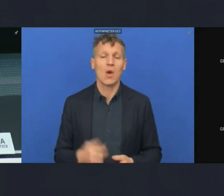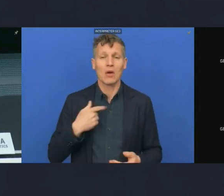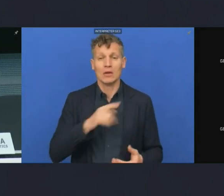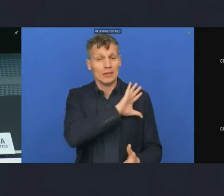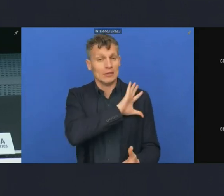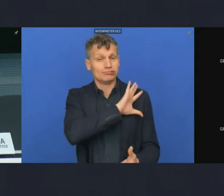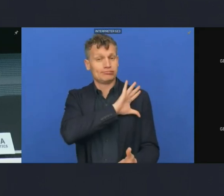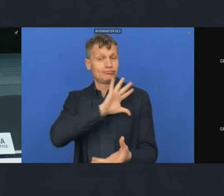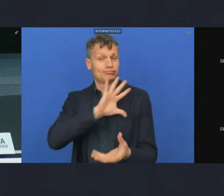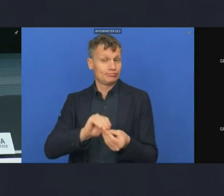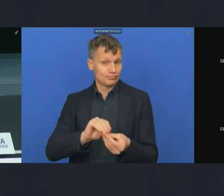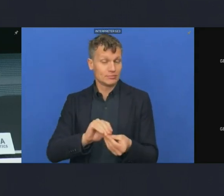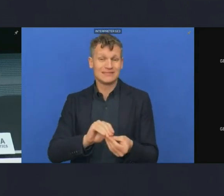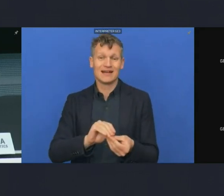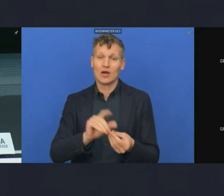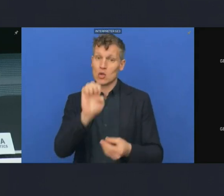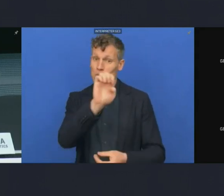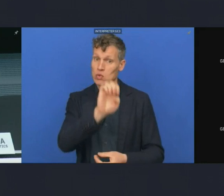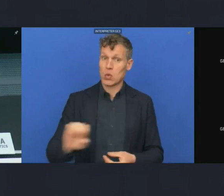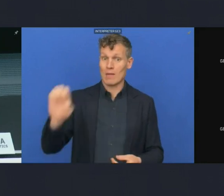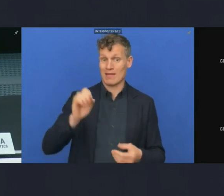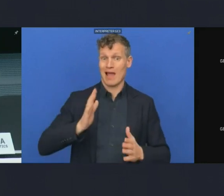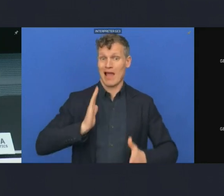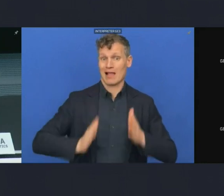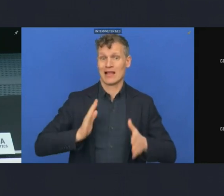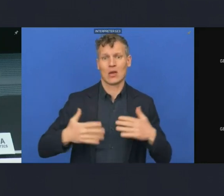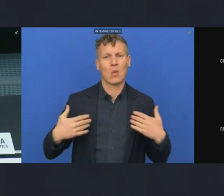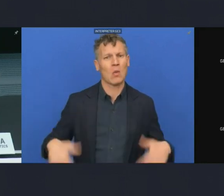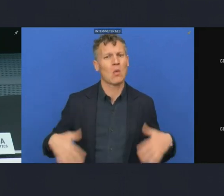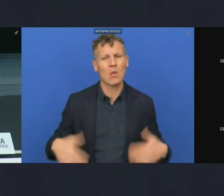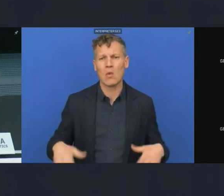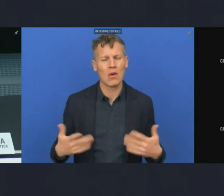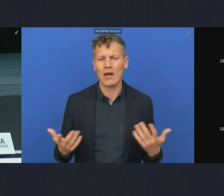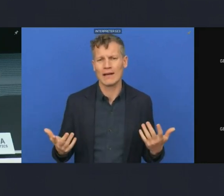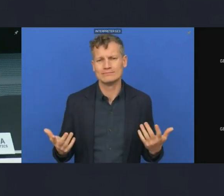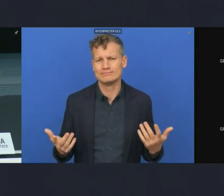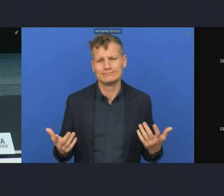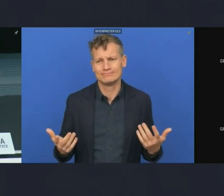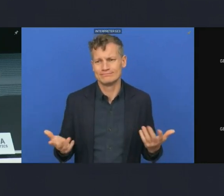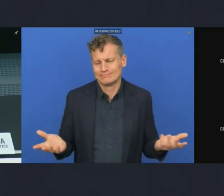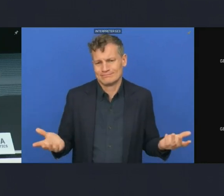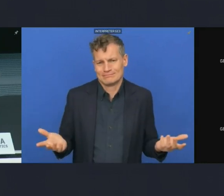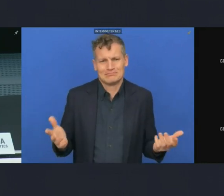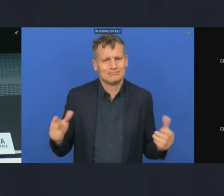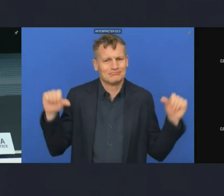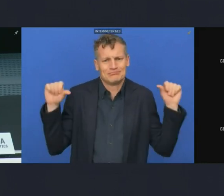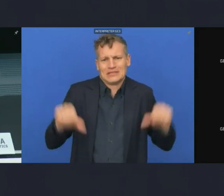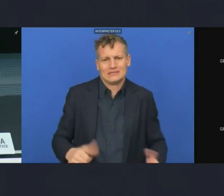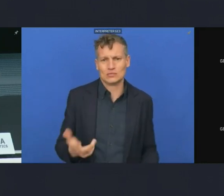Athletics, you know, has suffered a lot, because all events in 2020 were cancelled. All, not a single one has